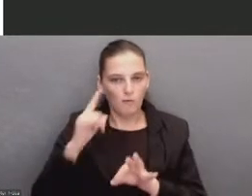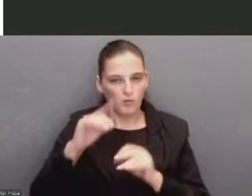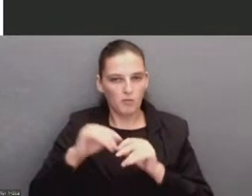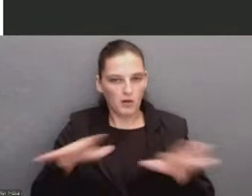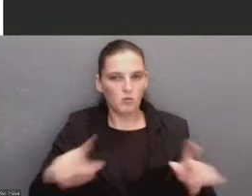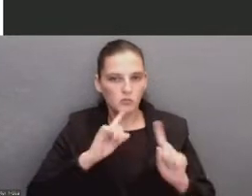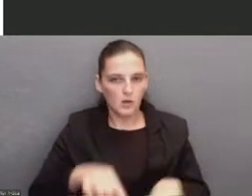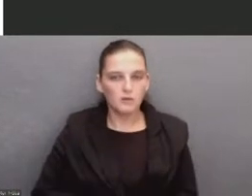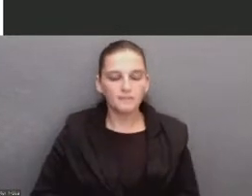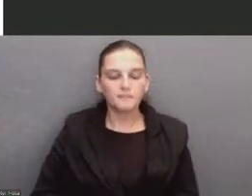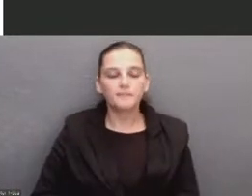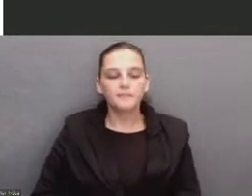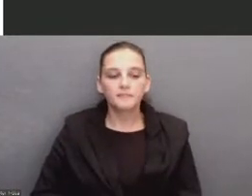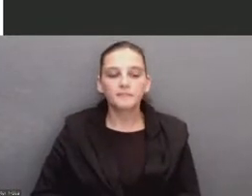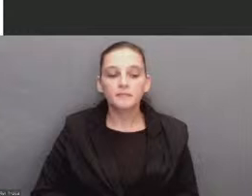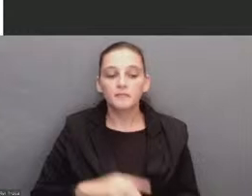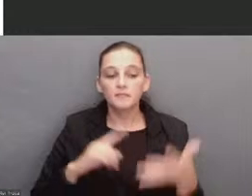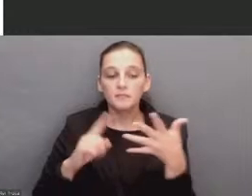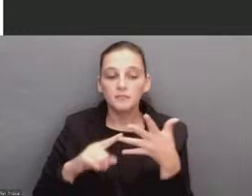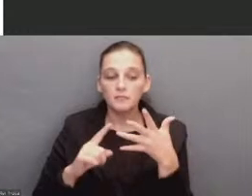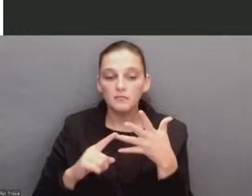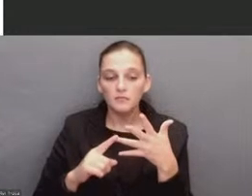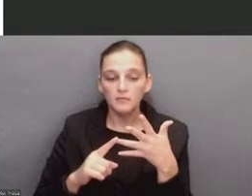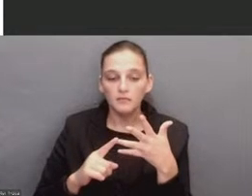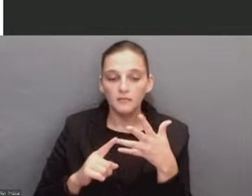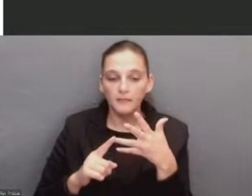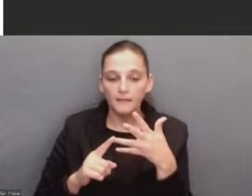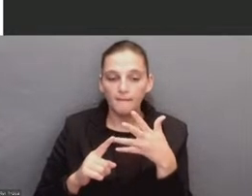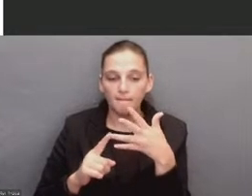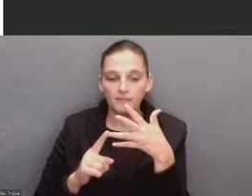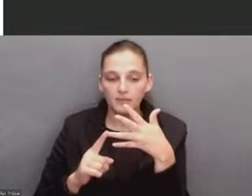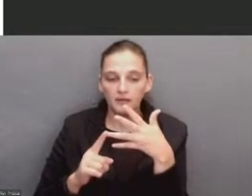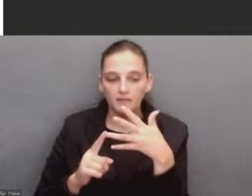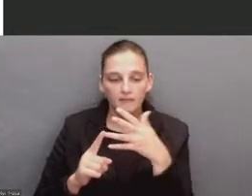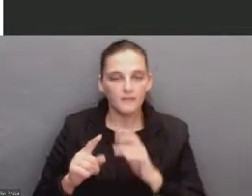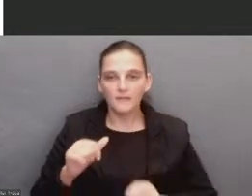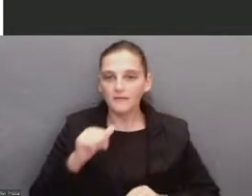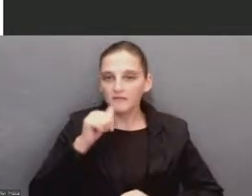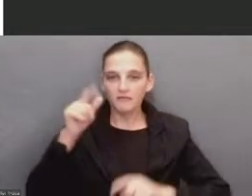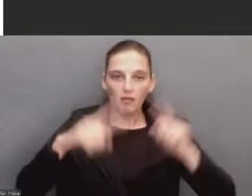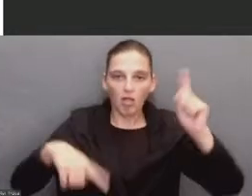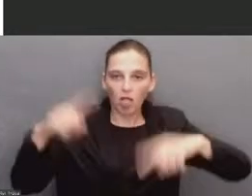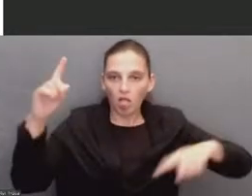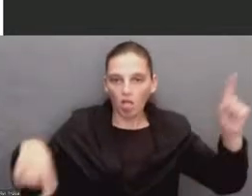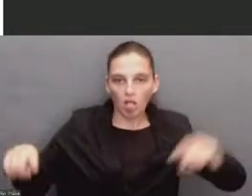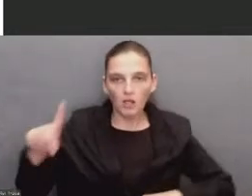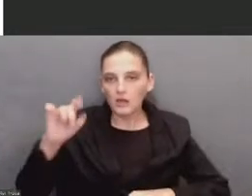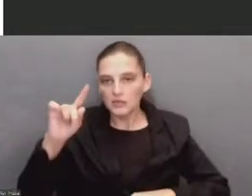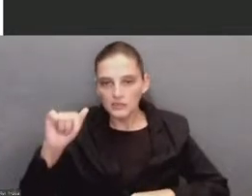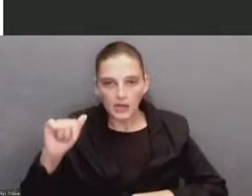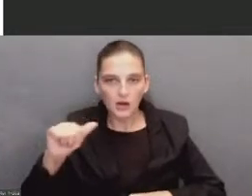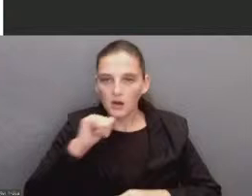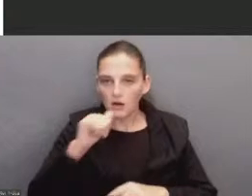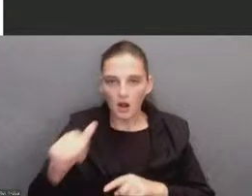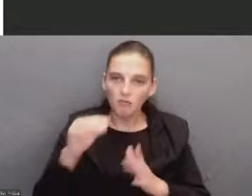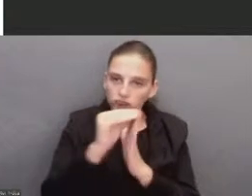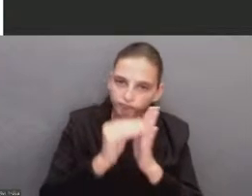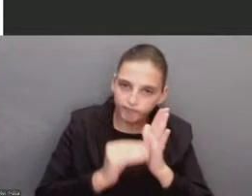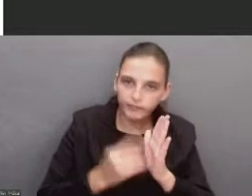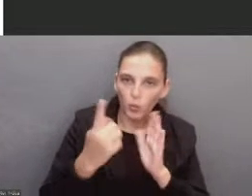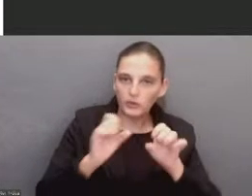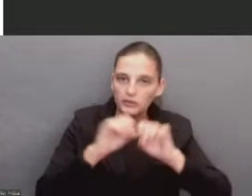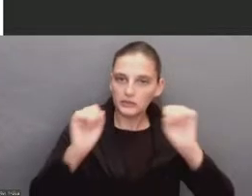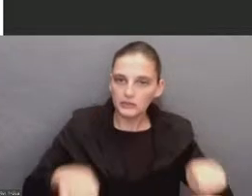problem statement 4. Further emphasizes this lack of disaggregated data and how that negatively impacts our ability